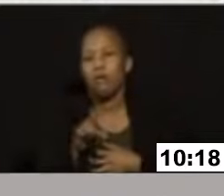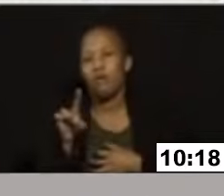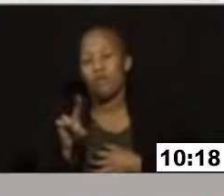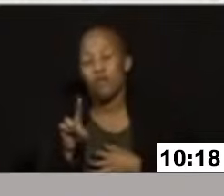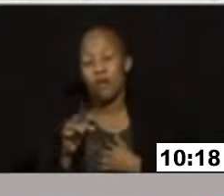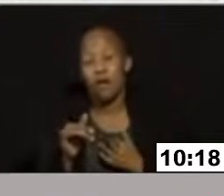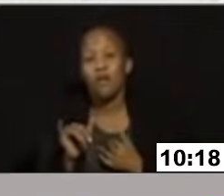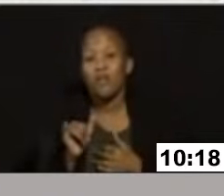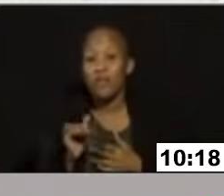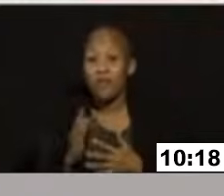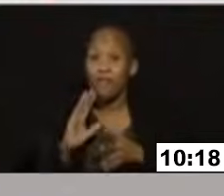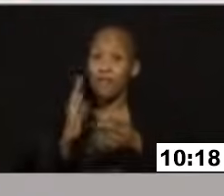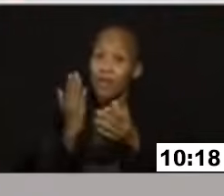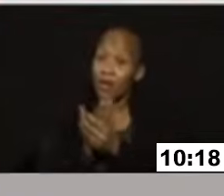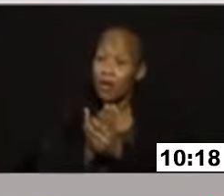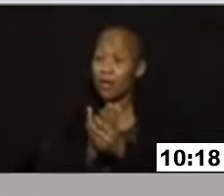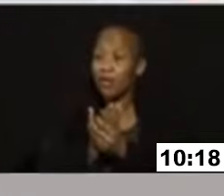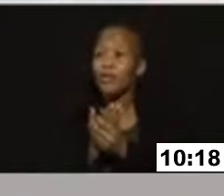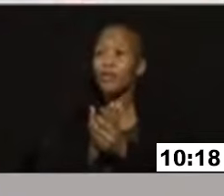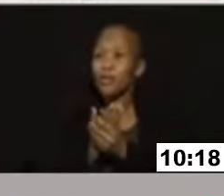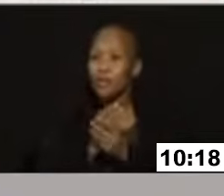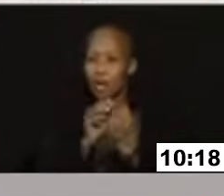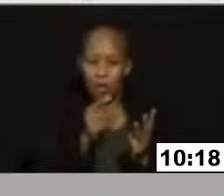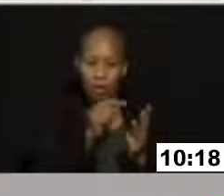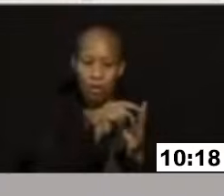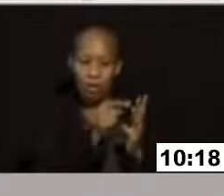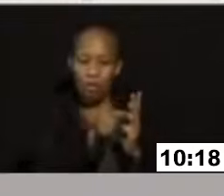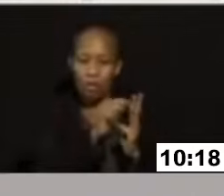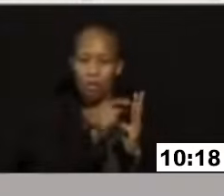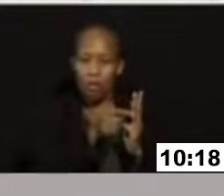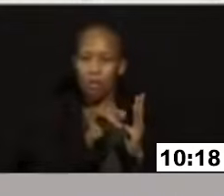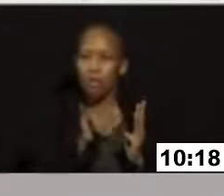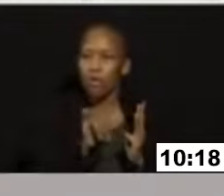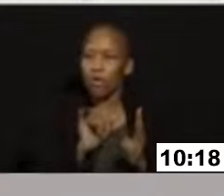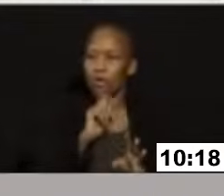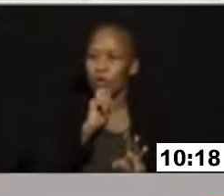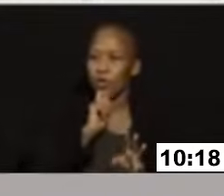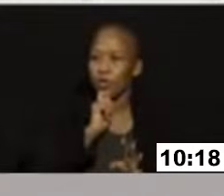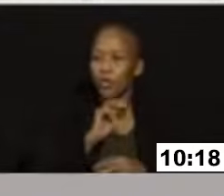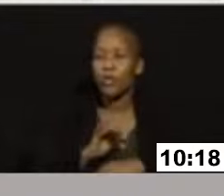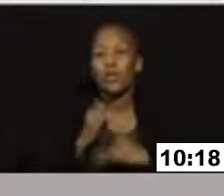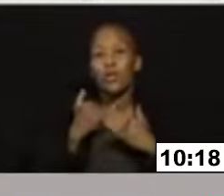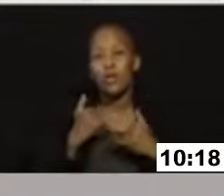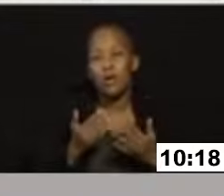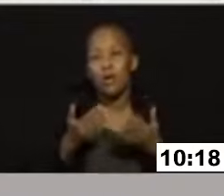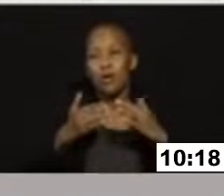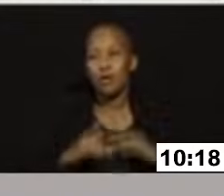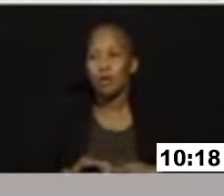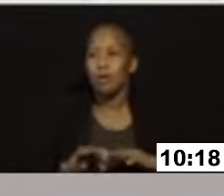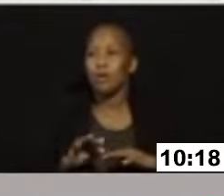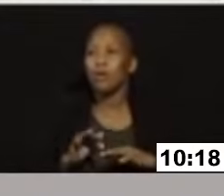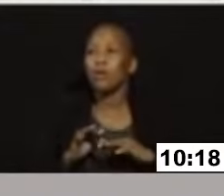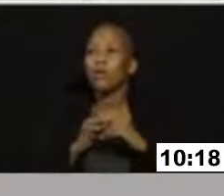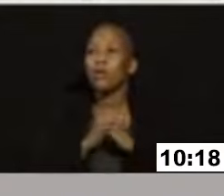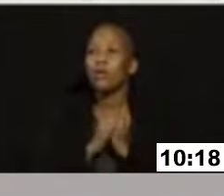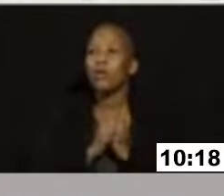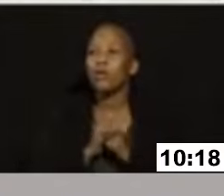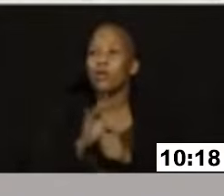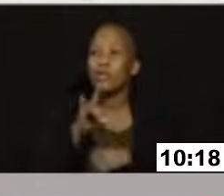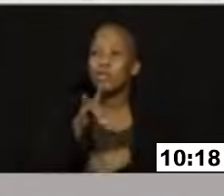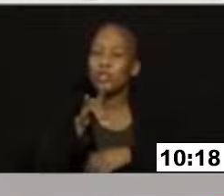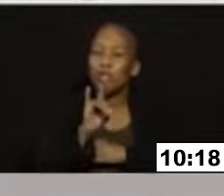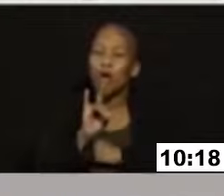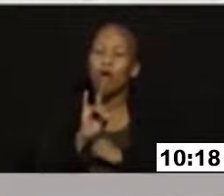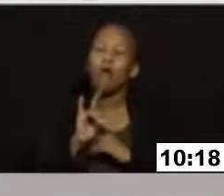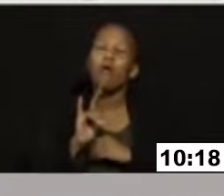made out to persuade you which one to invoke. Chair, I want to say at the outset, it is not that there is anything that we wish to